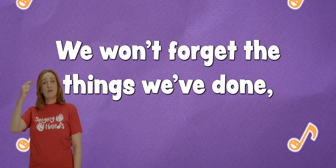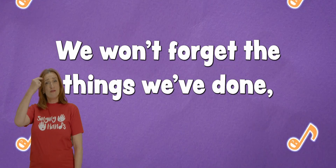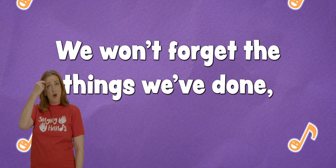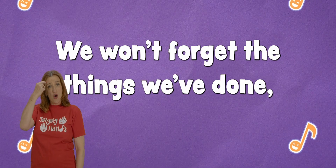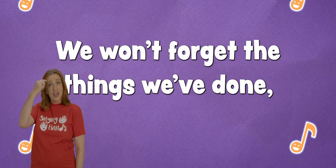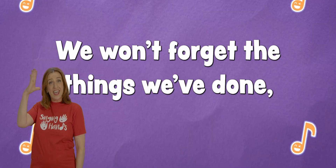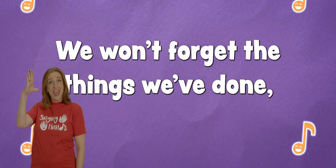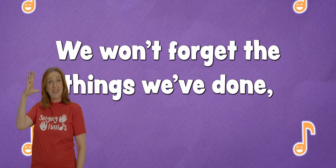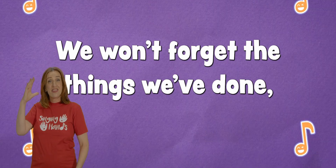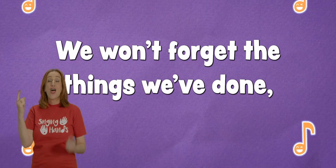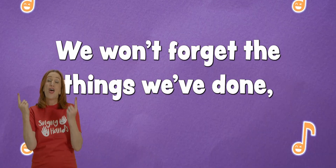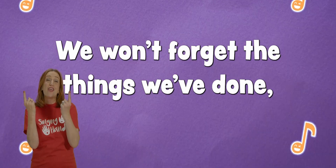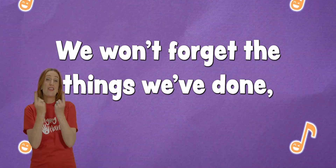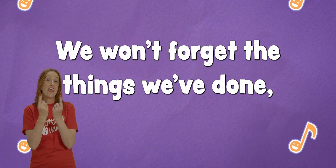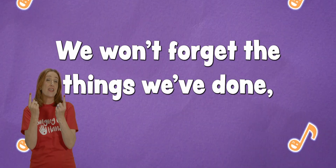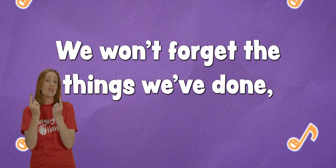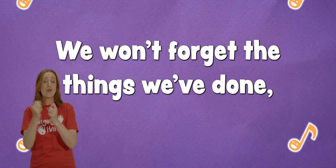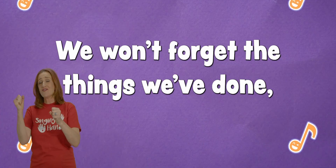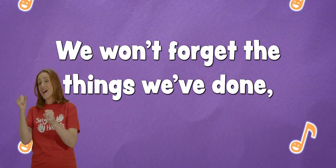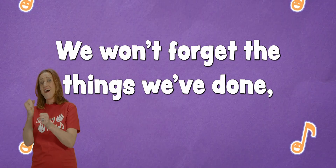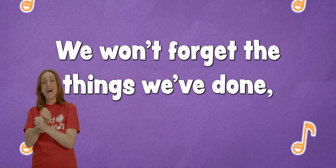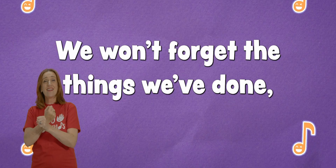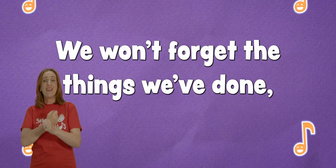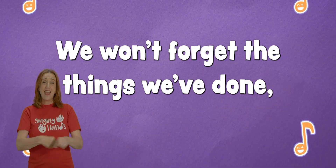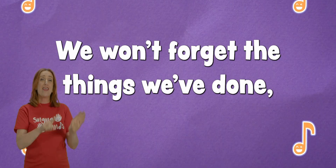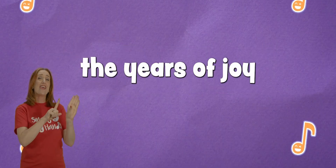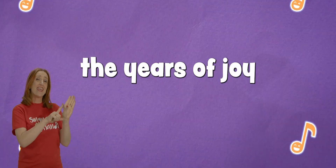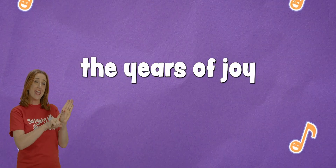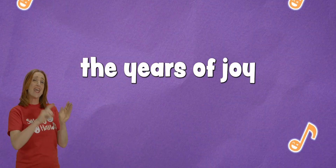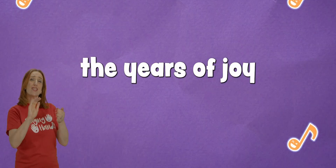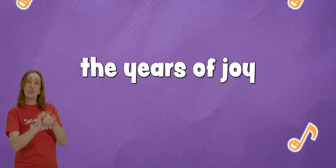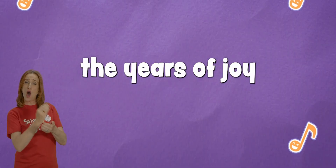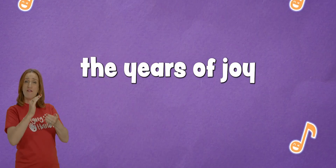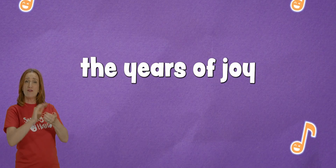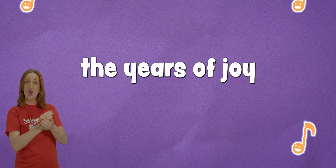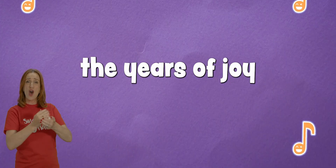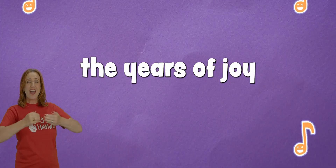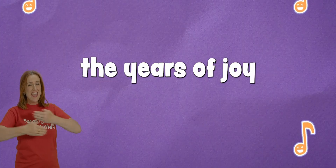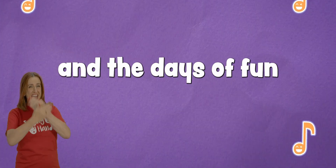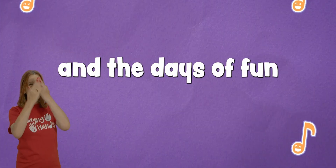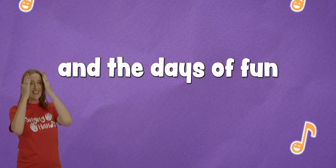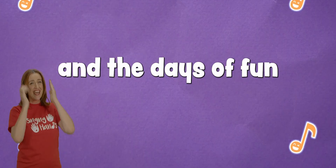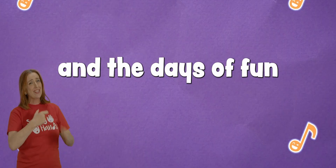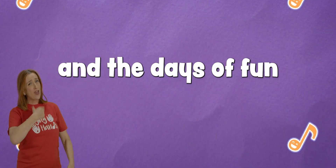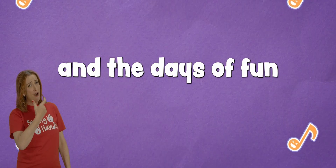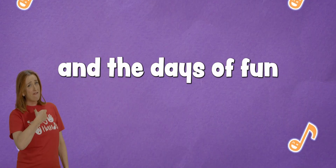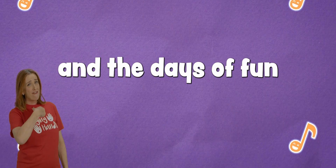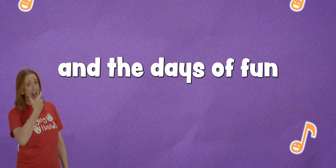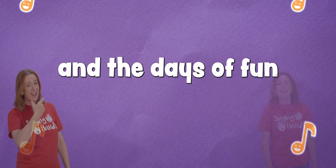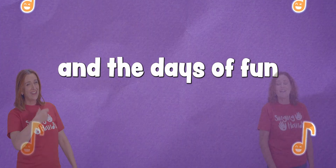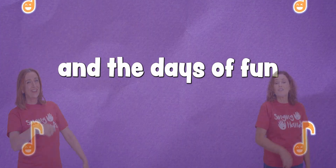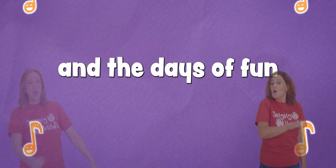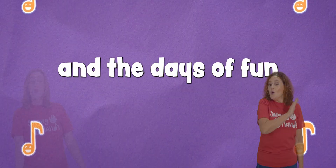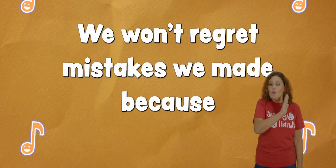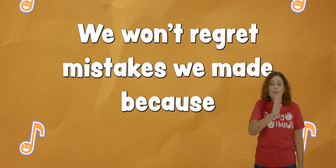we won't forget the things we done. The years of joy and the days of